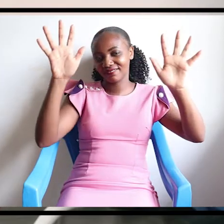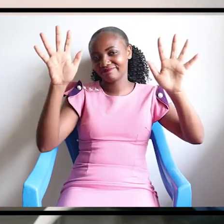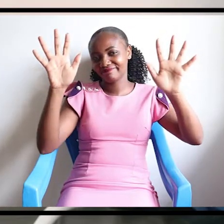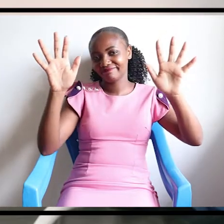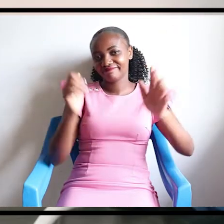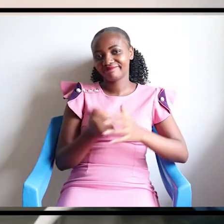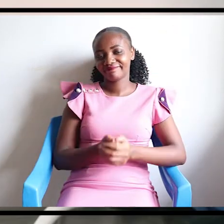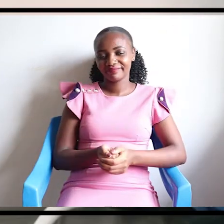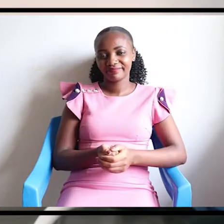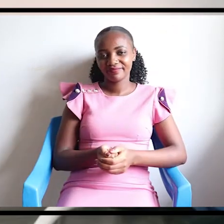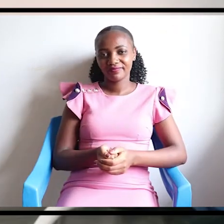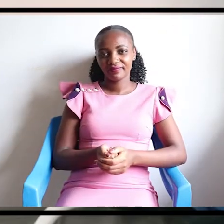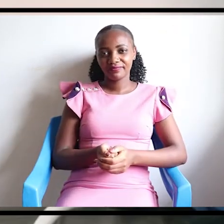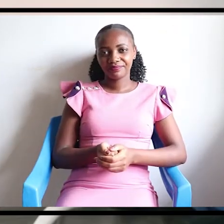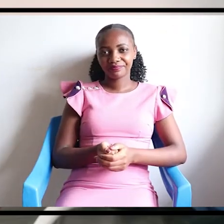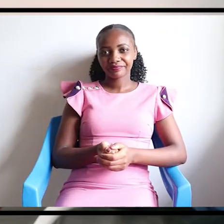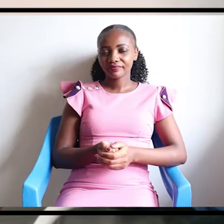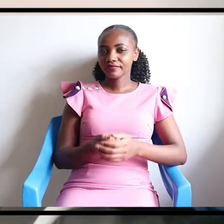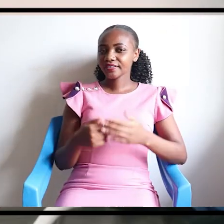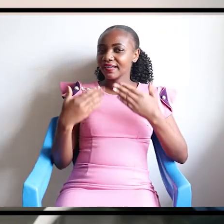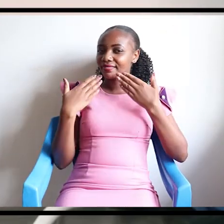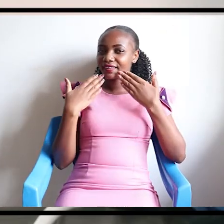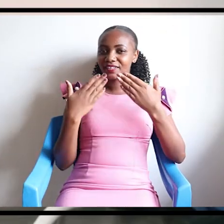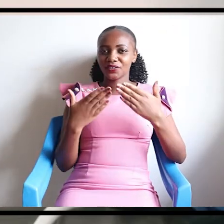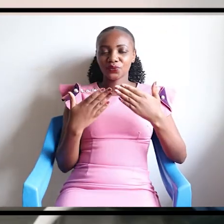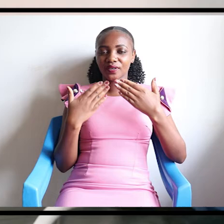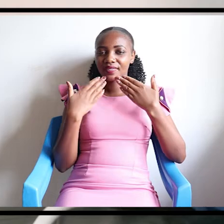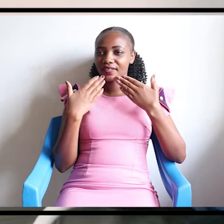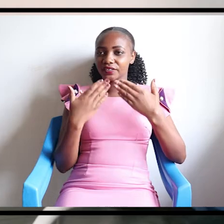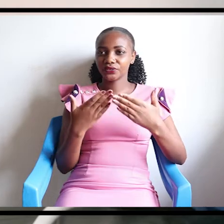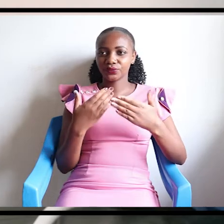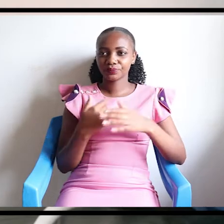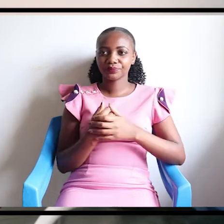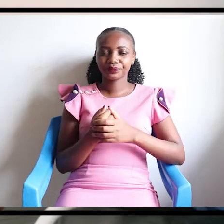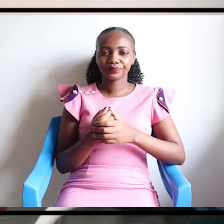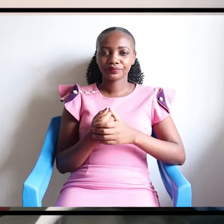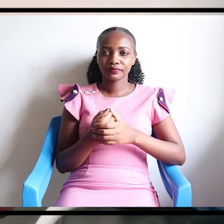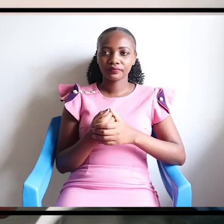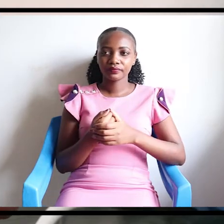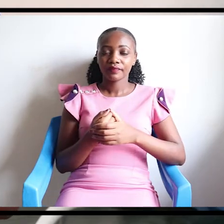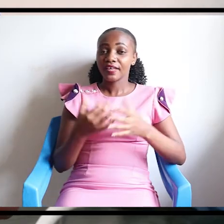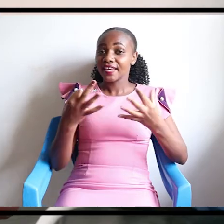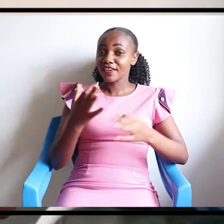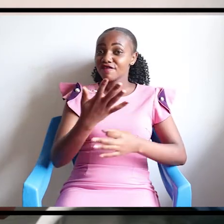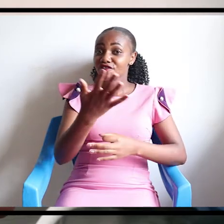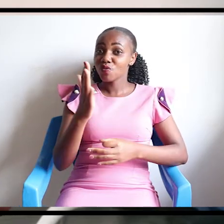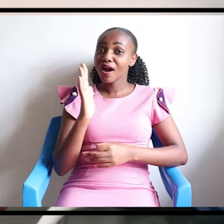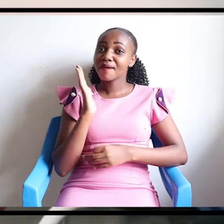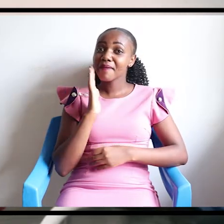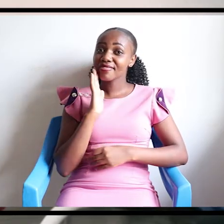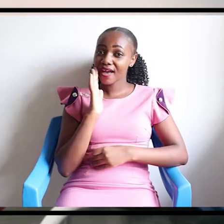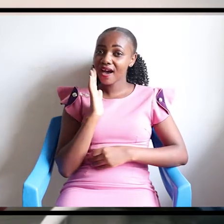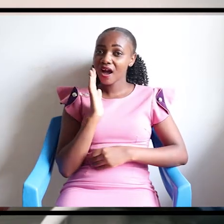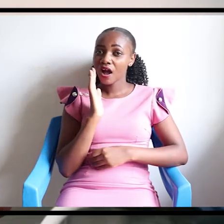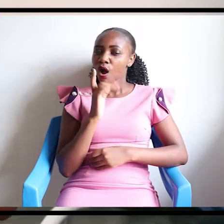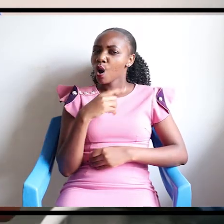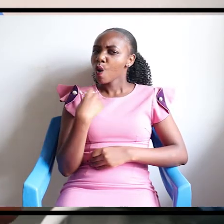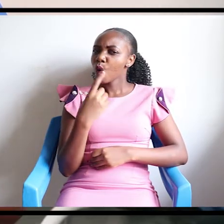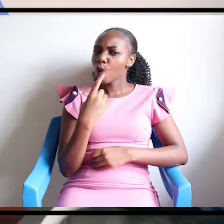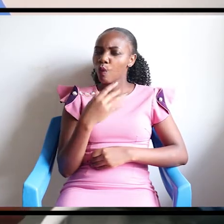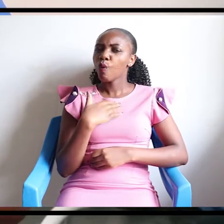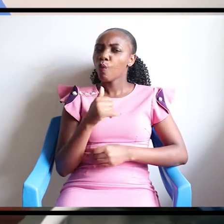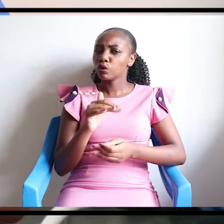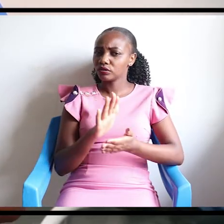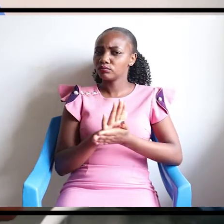course, with the myths in it. We are so grateful. Thank you very much. If you are a mother there who you may want to